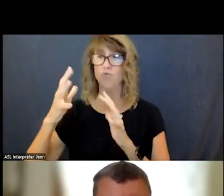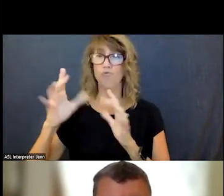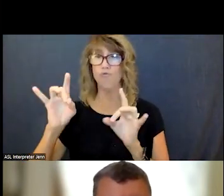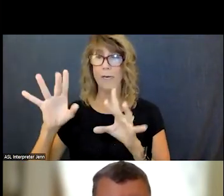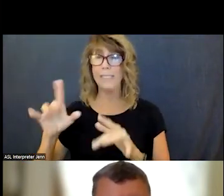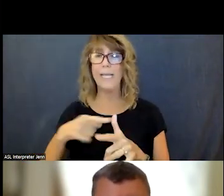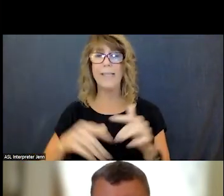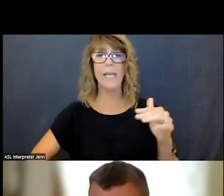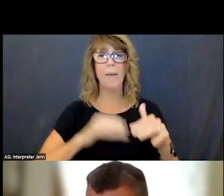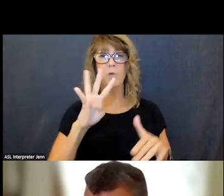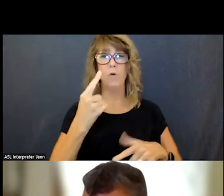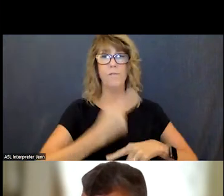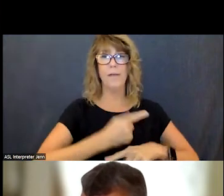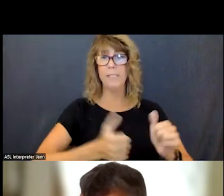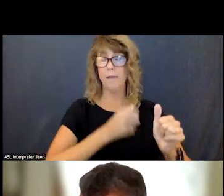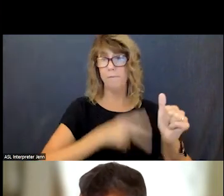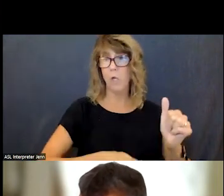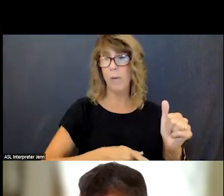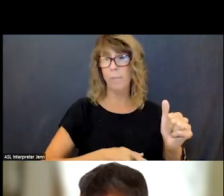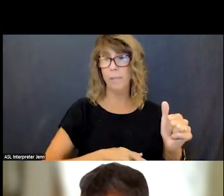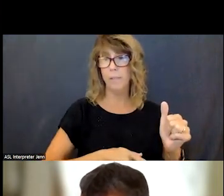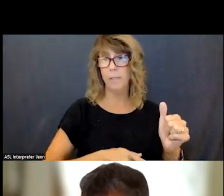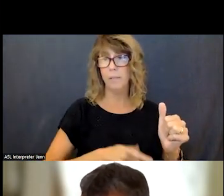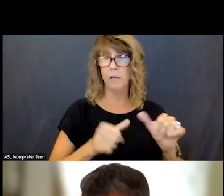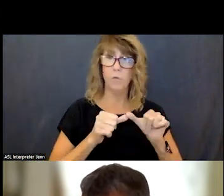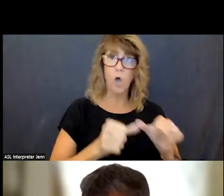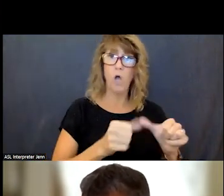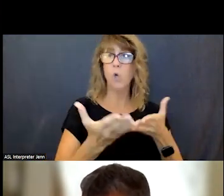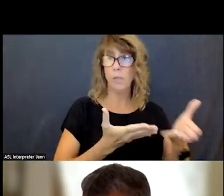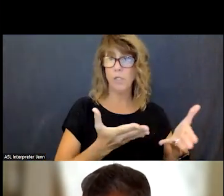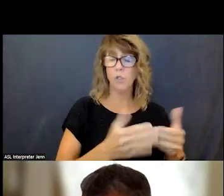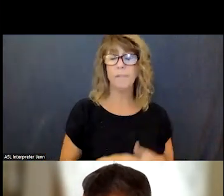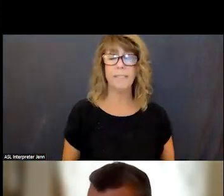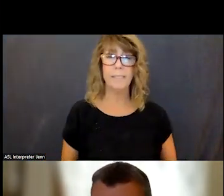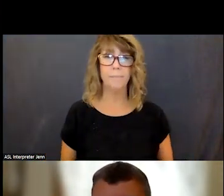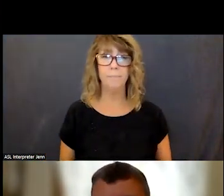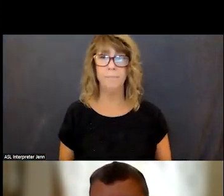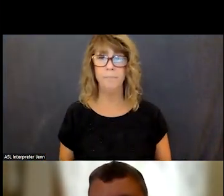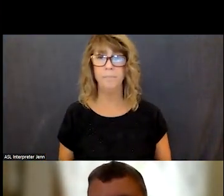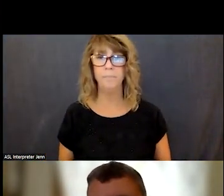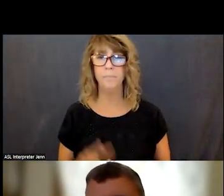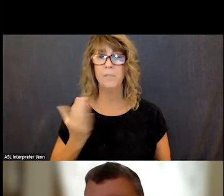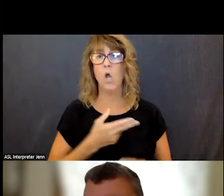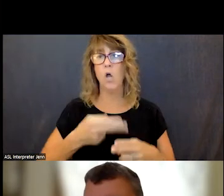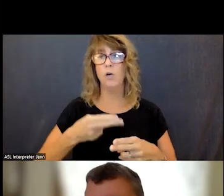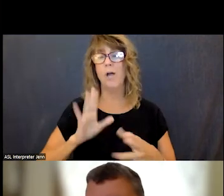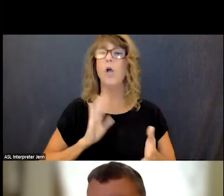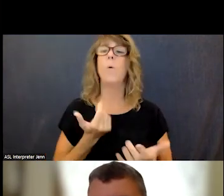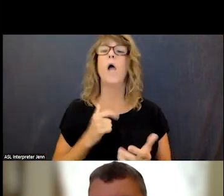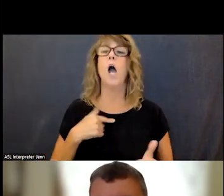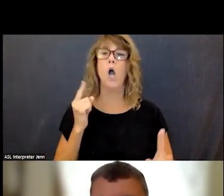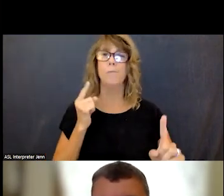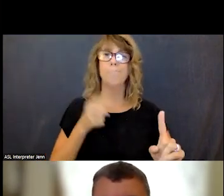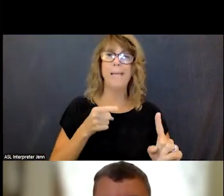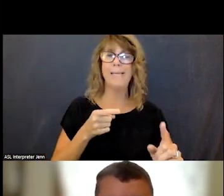to 45 days of follow-up and linkage to ongoing services. Our main benchmark is this